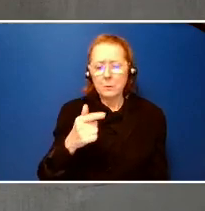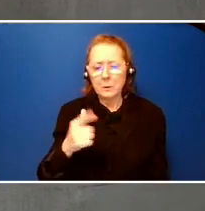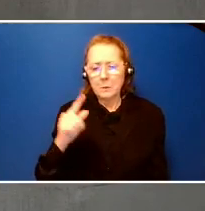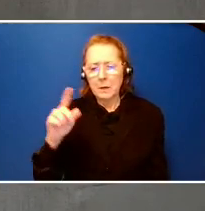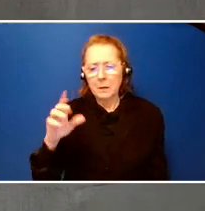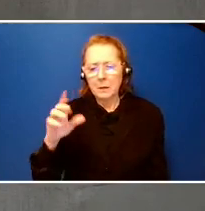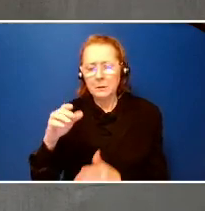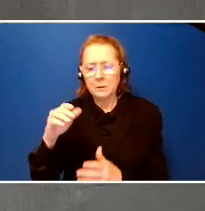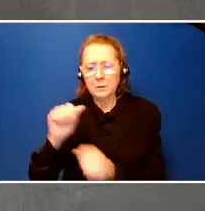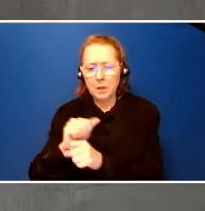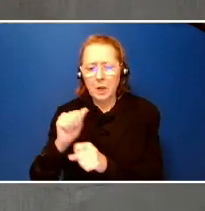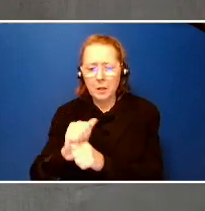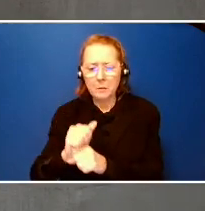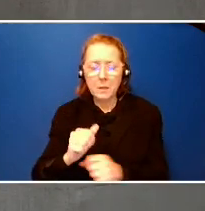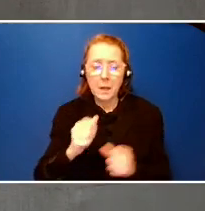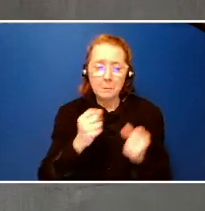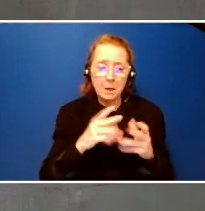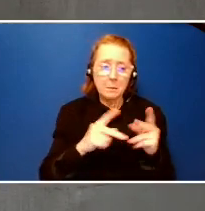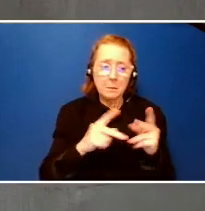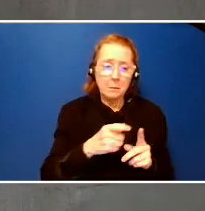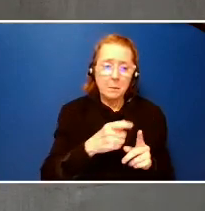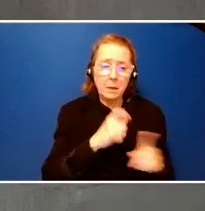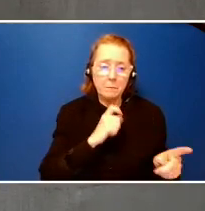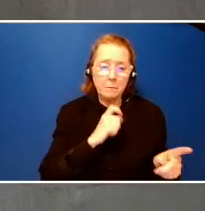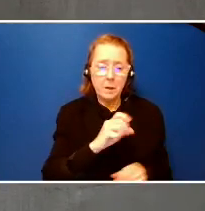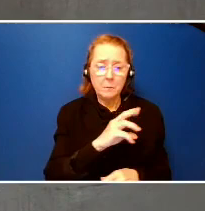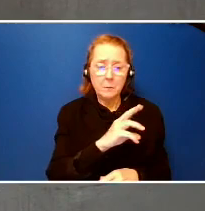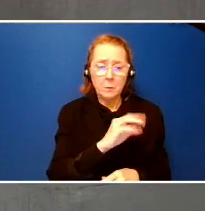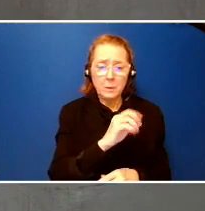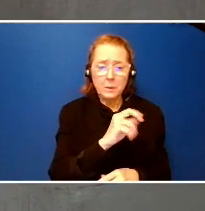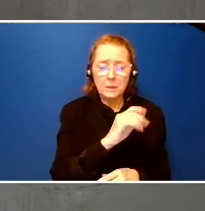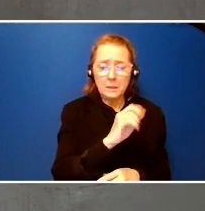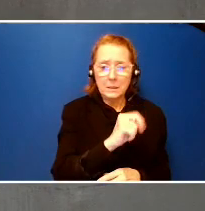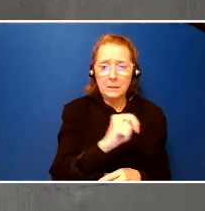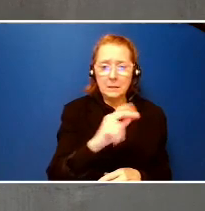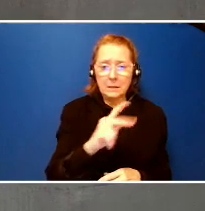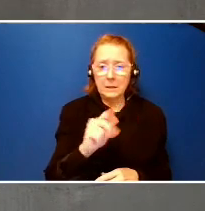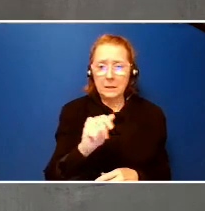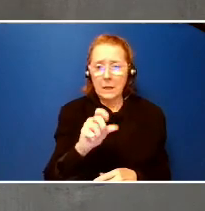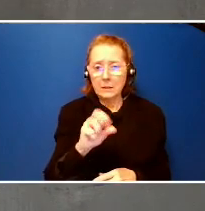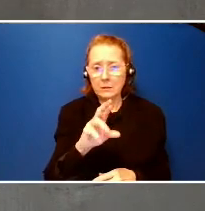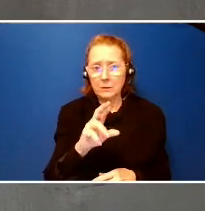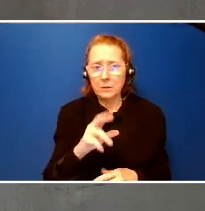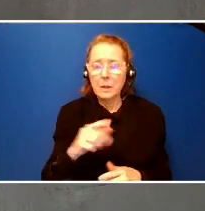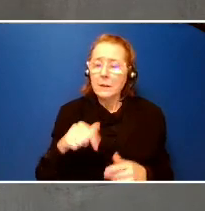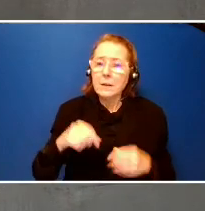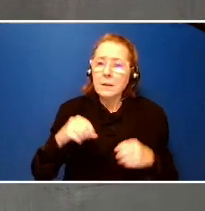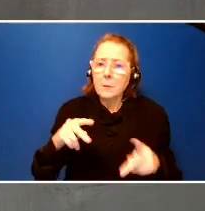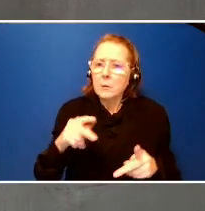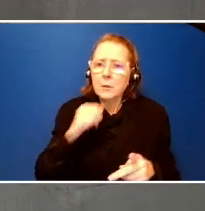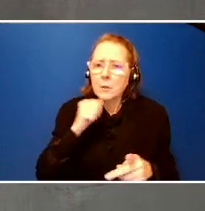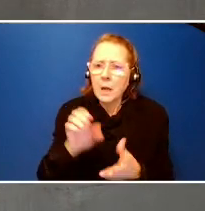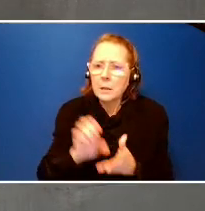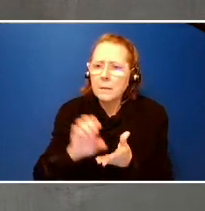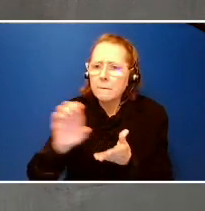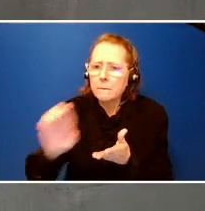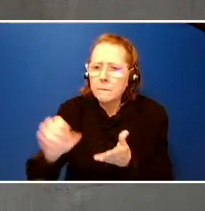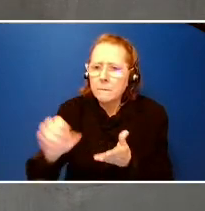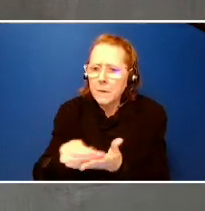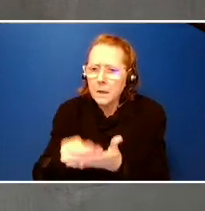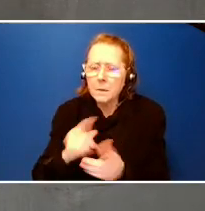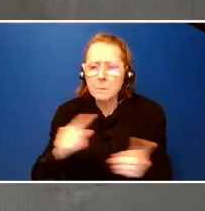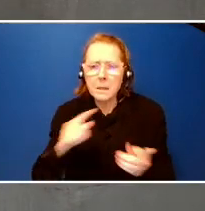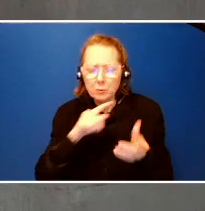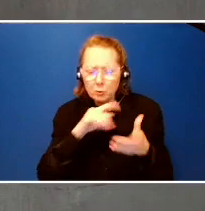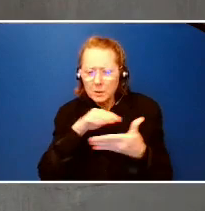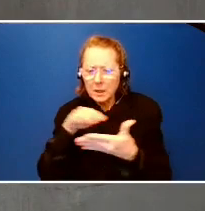one of those myself. And so this was an opportunity not to actually fund the extension, but to study it. What are the issues